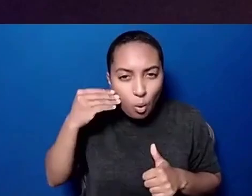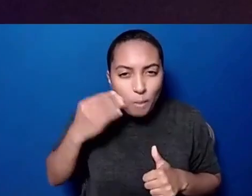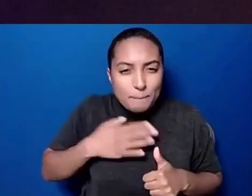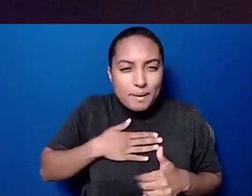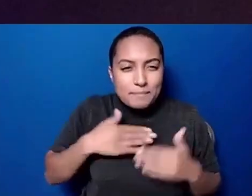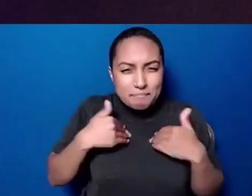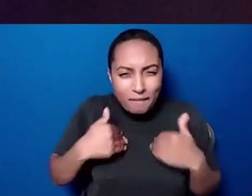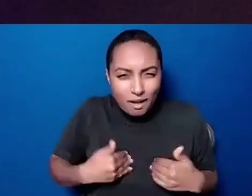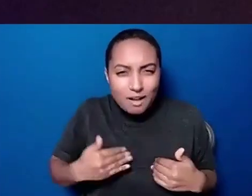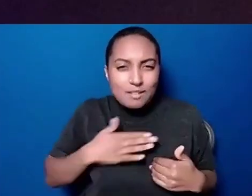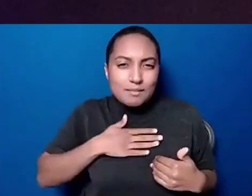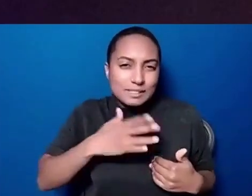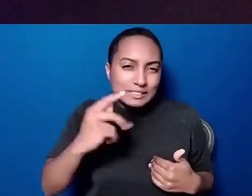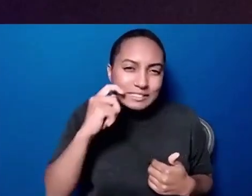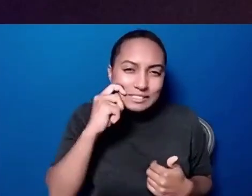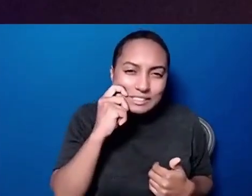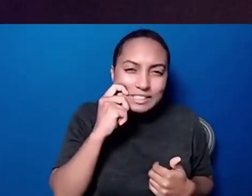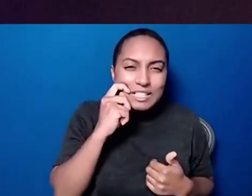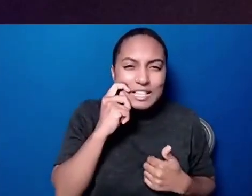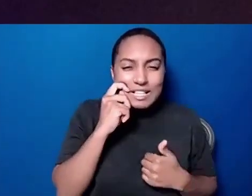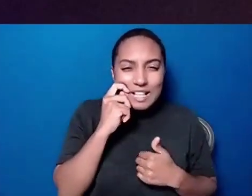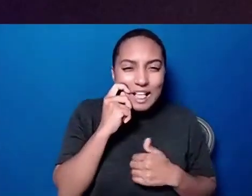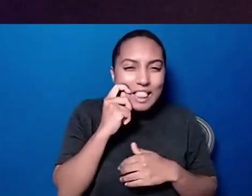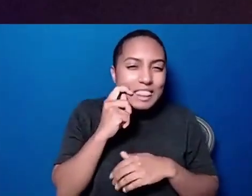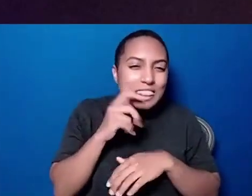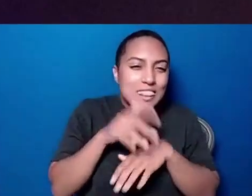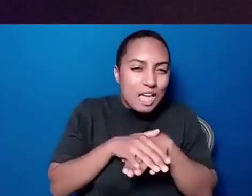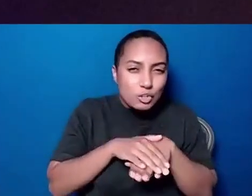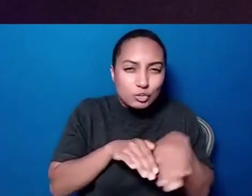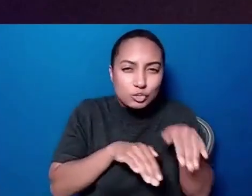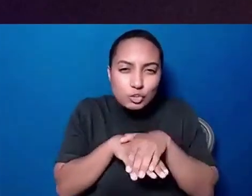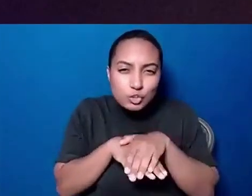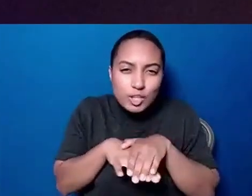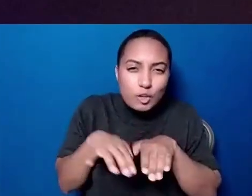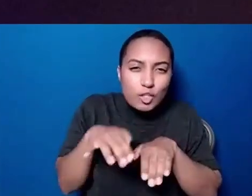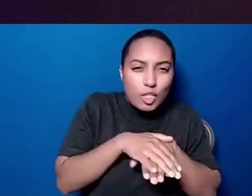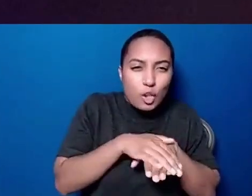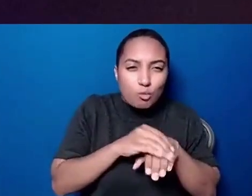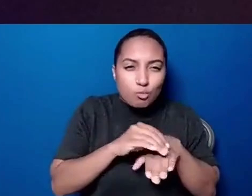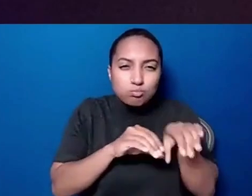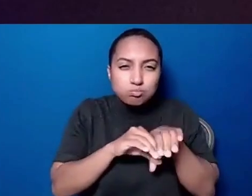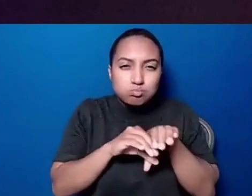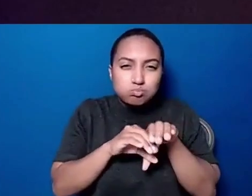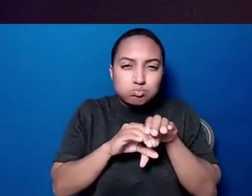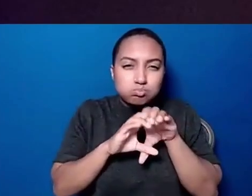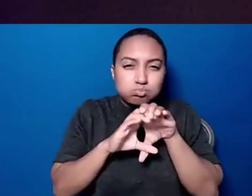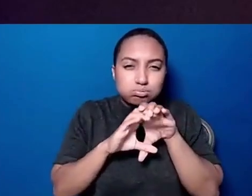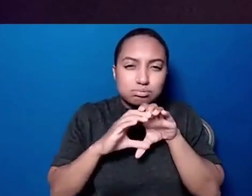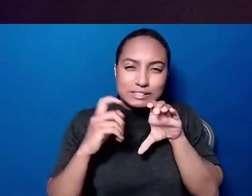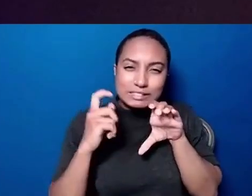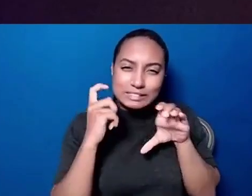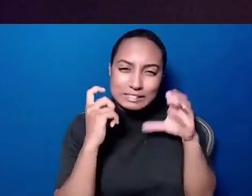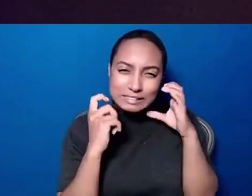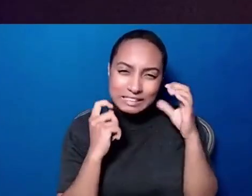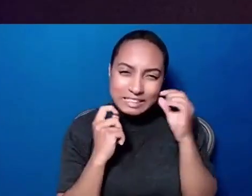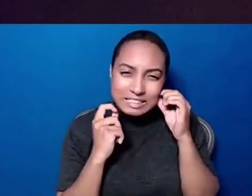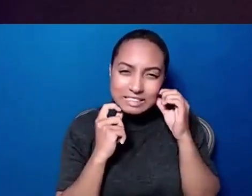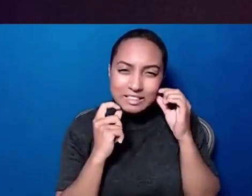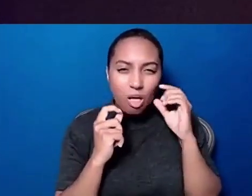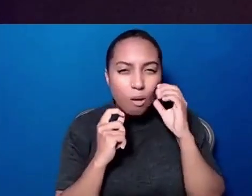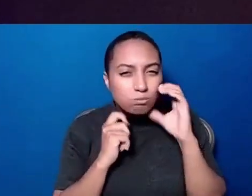skin. The layers and layers and layers of epidermis. The thousands